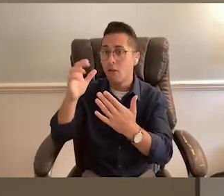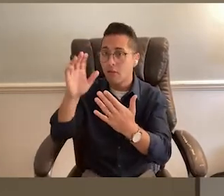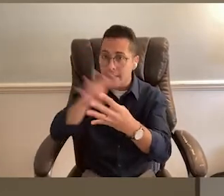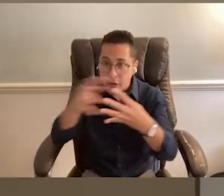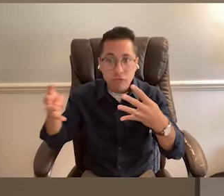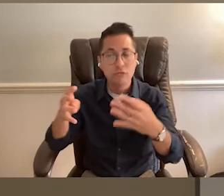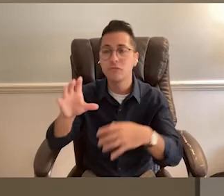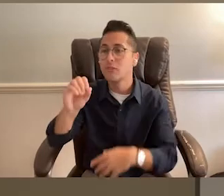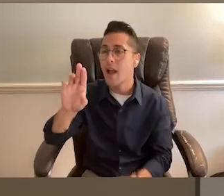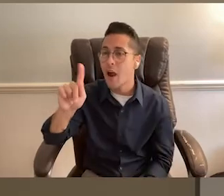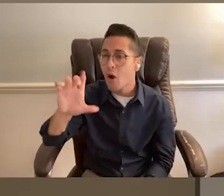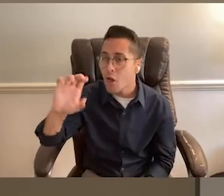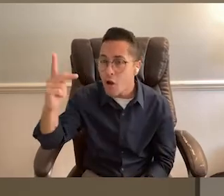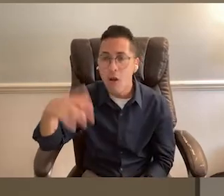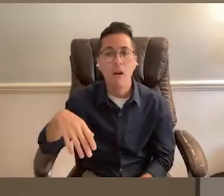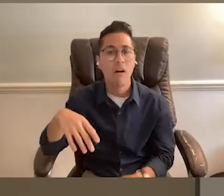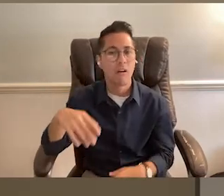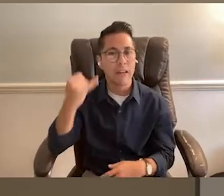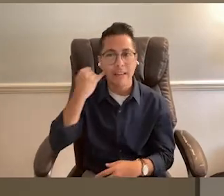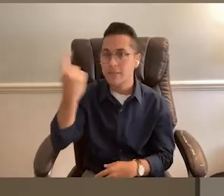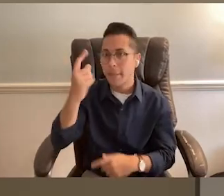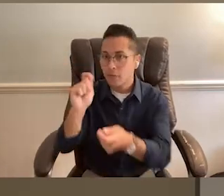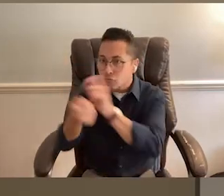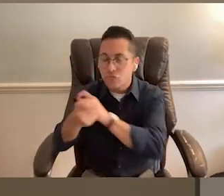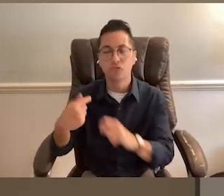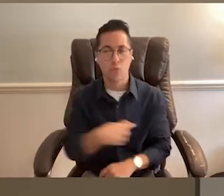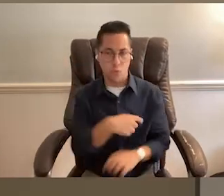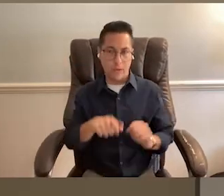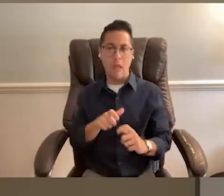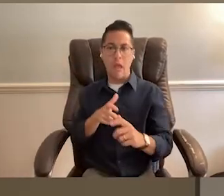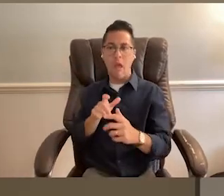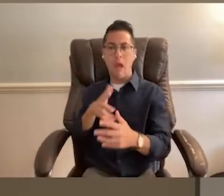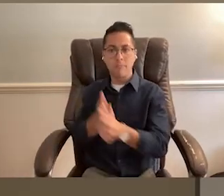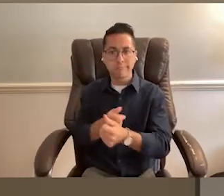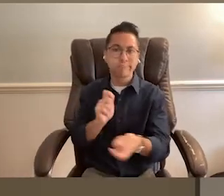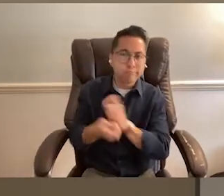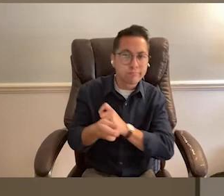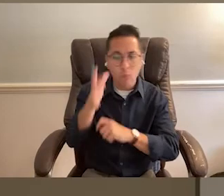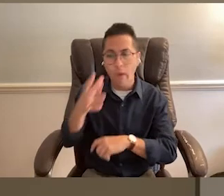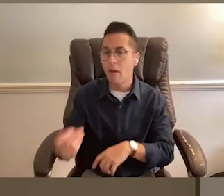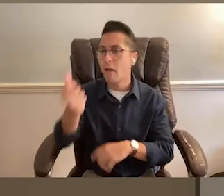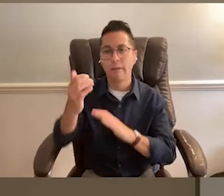not provide 24/7 supervision, and this is the big one that a lot of people are like, well, we do that. We do not.